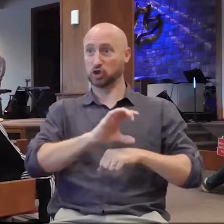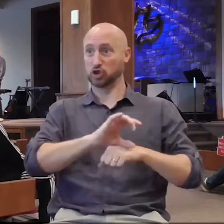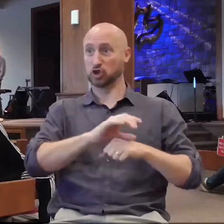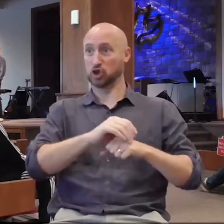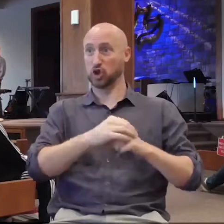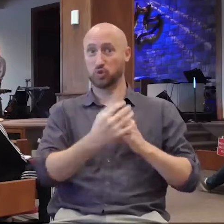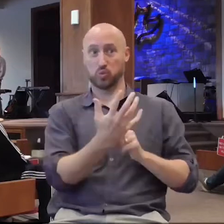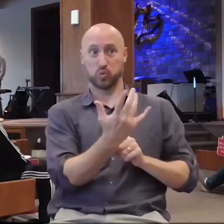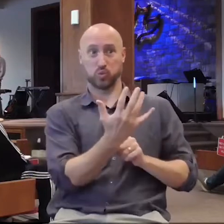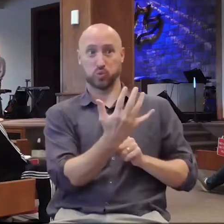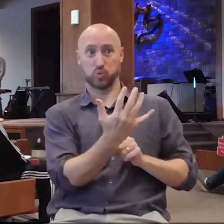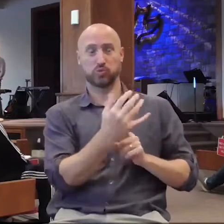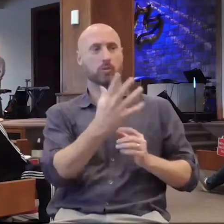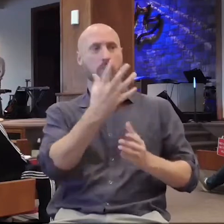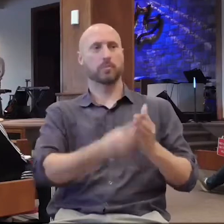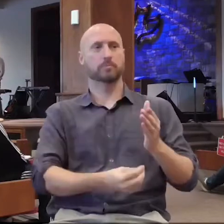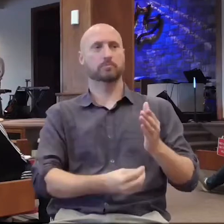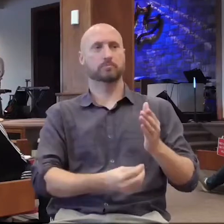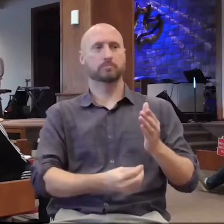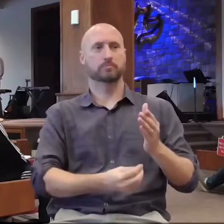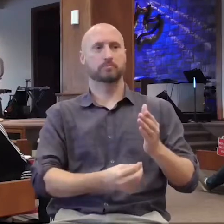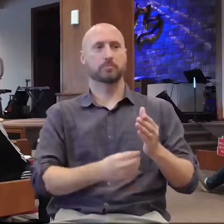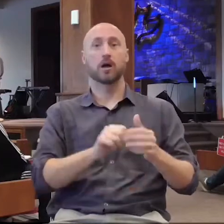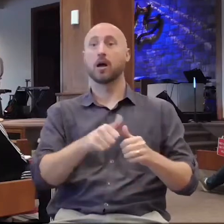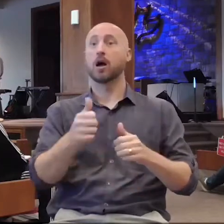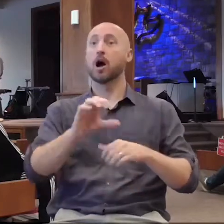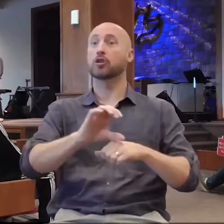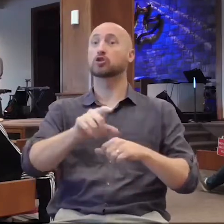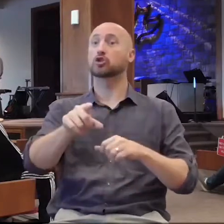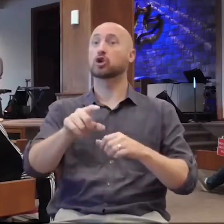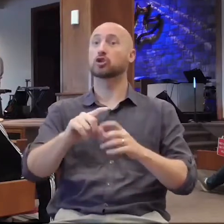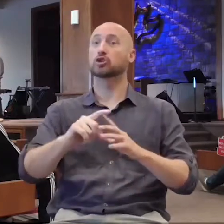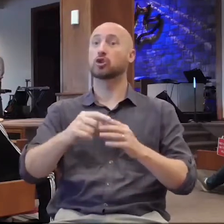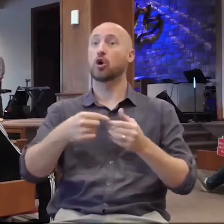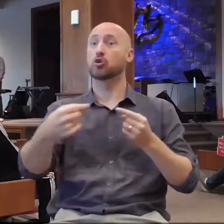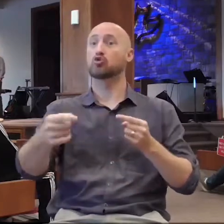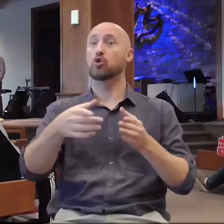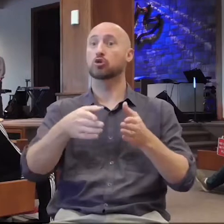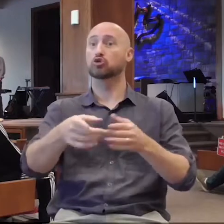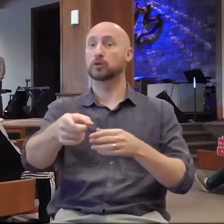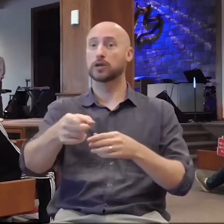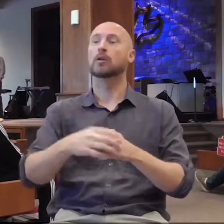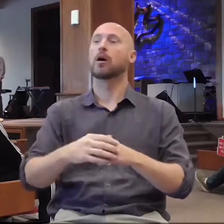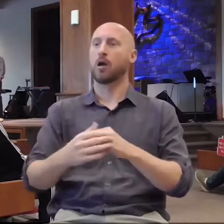and some church down the street starts over again with fresh revival and a fresh moving.